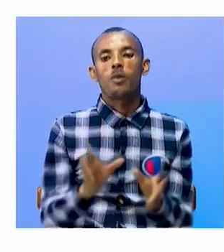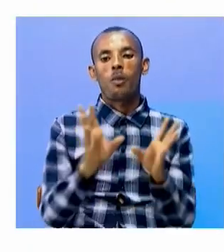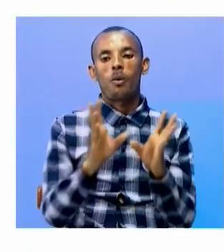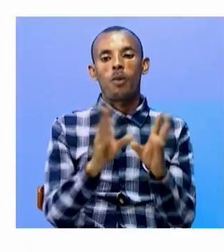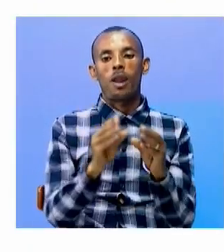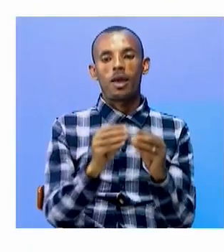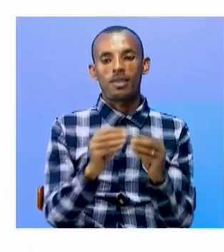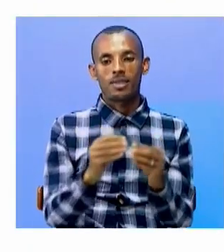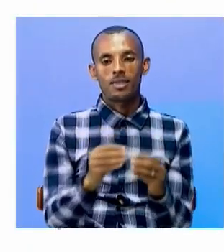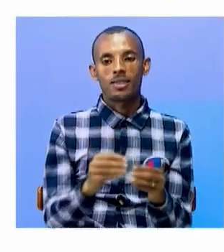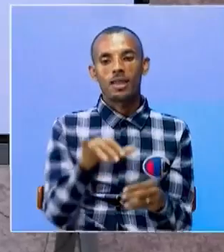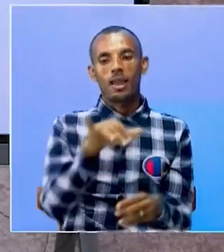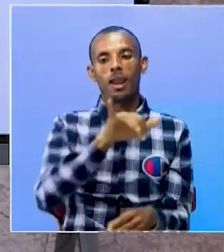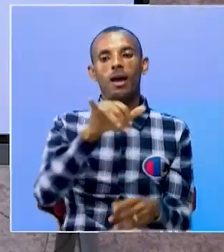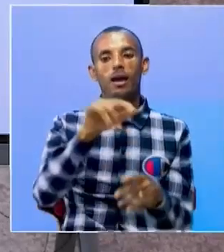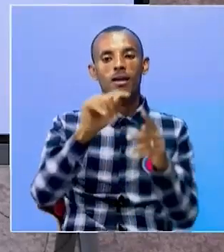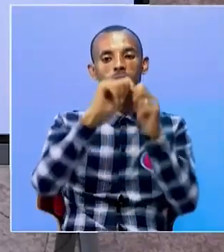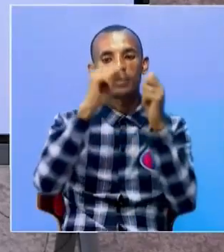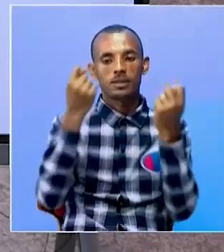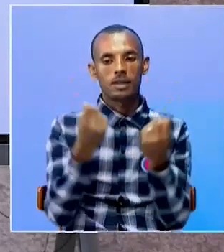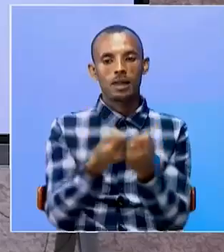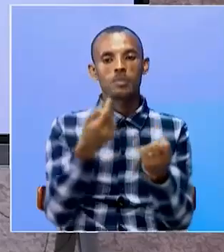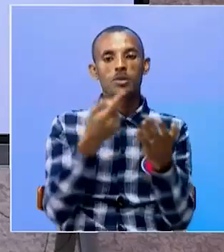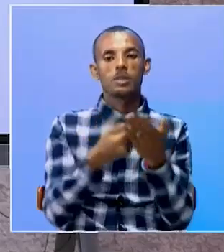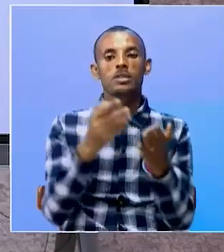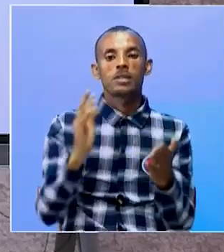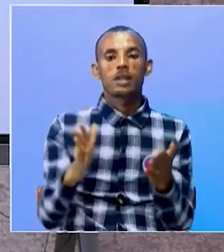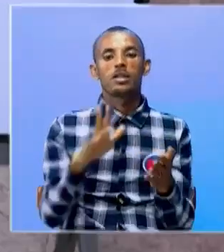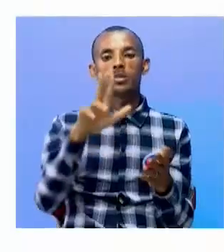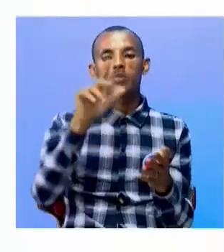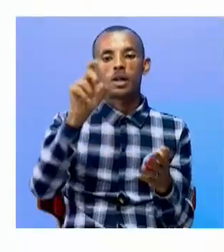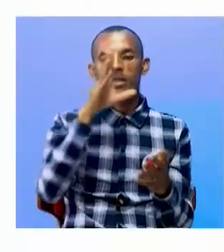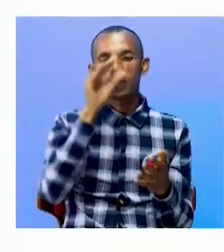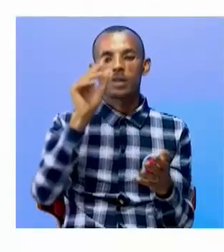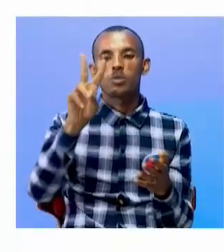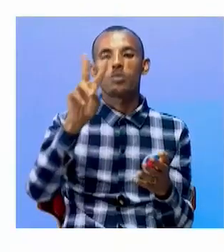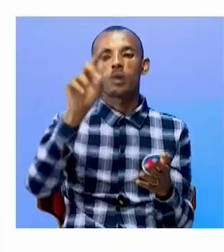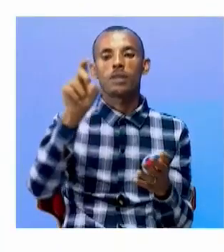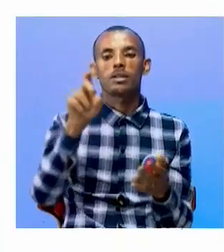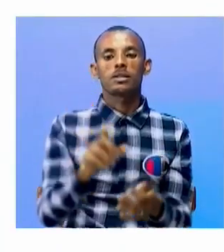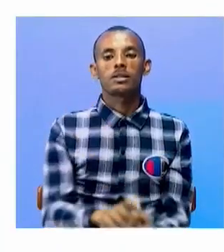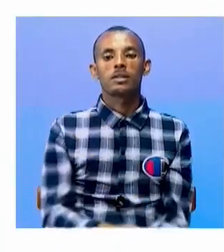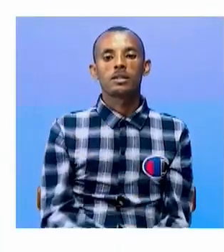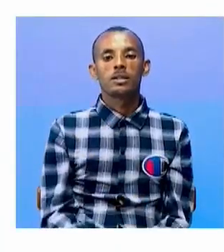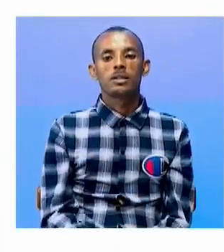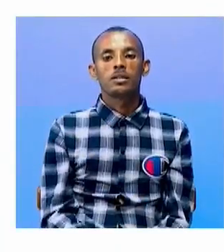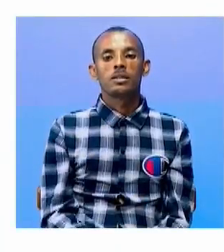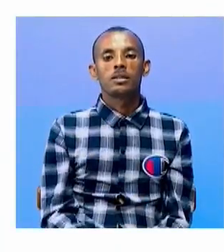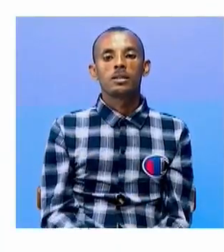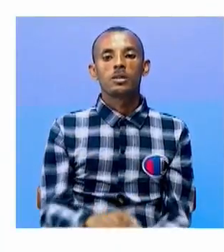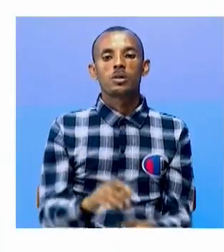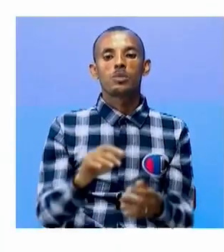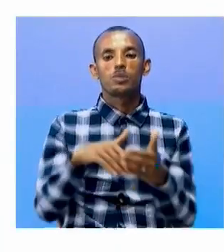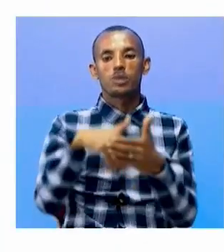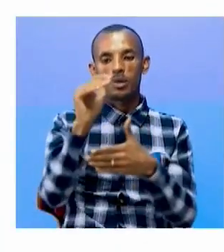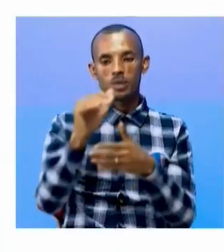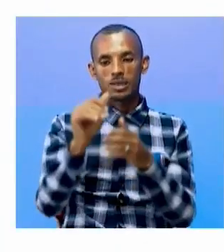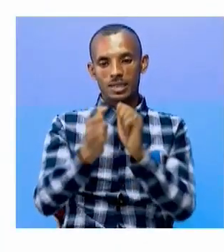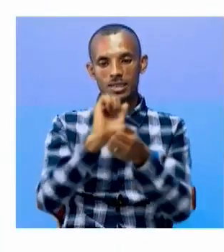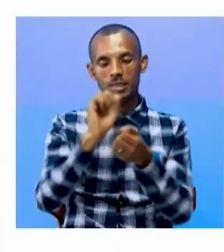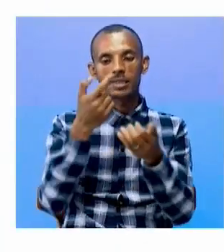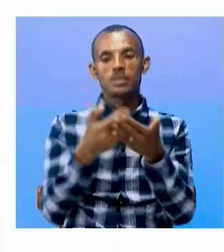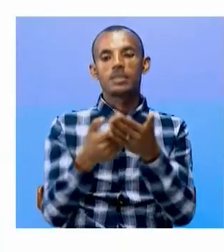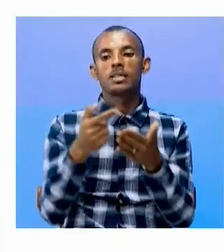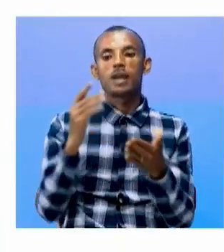Let's collect like terms. On this side, you have 3x and 2x. Let's put them together without changing the sign since they are on the